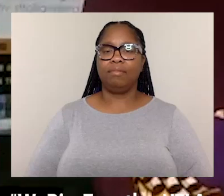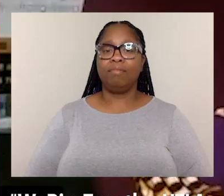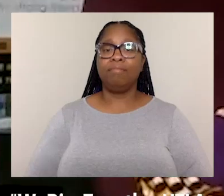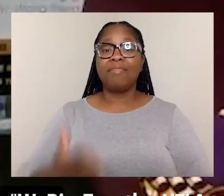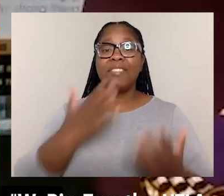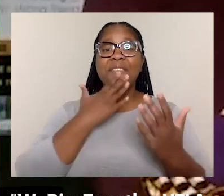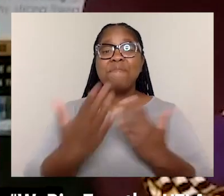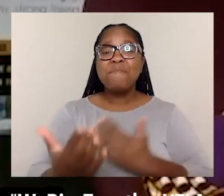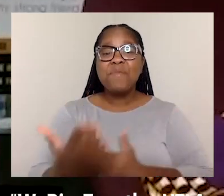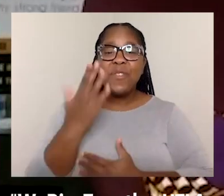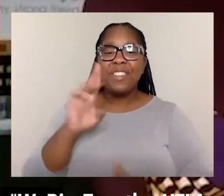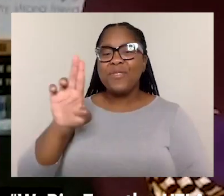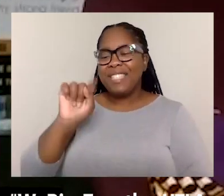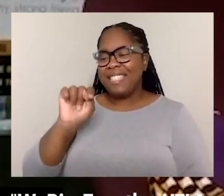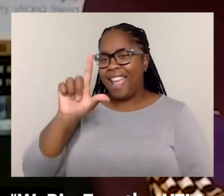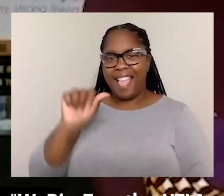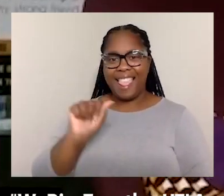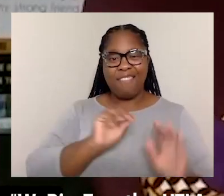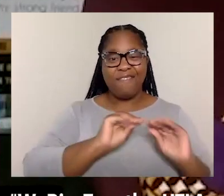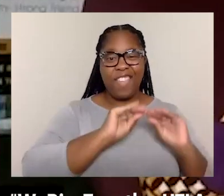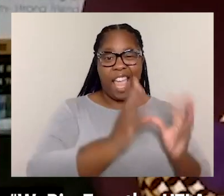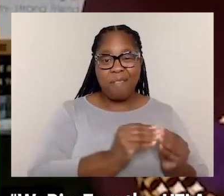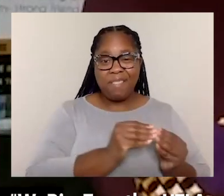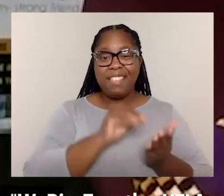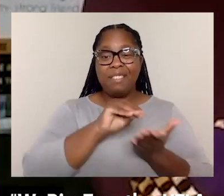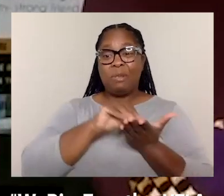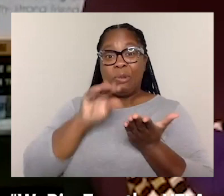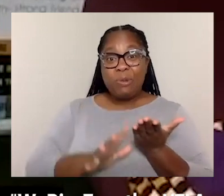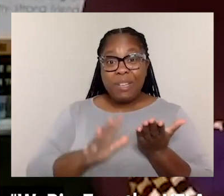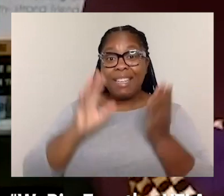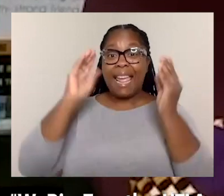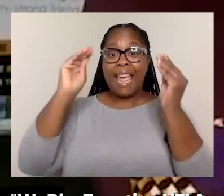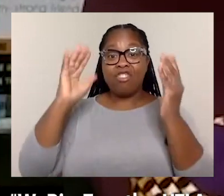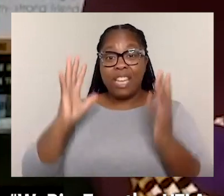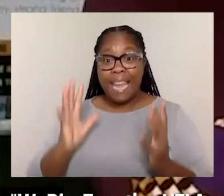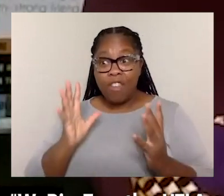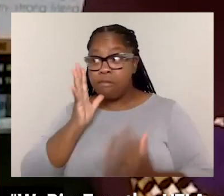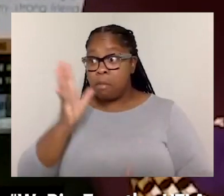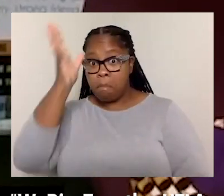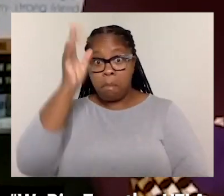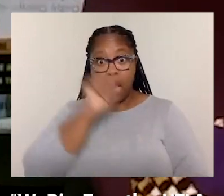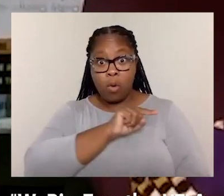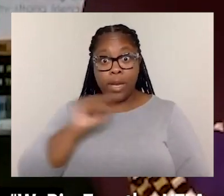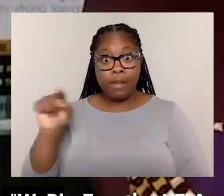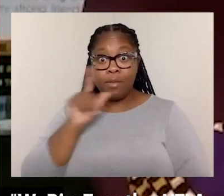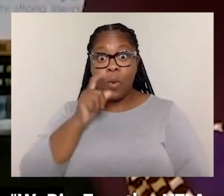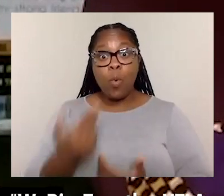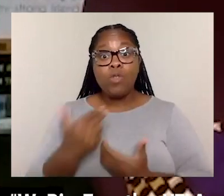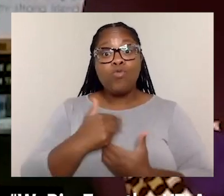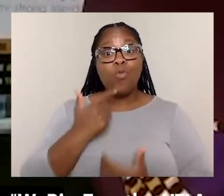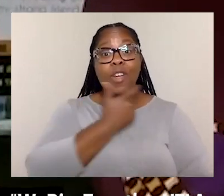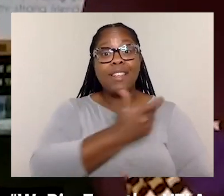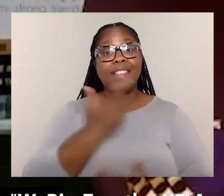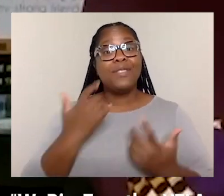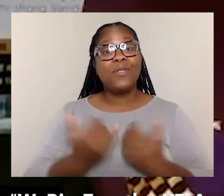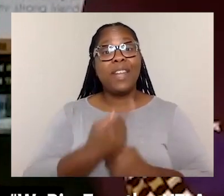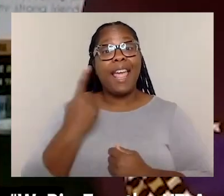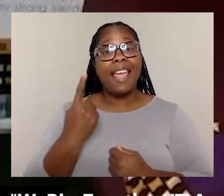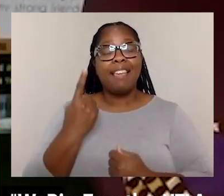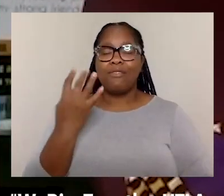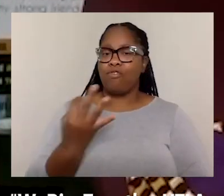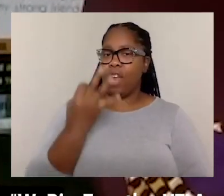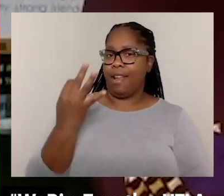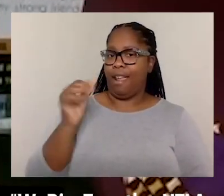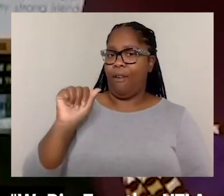Good morning, UTLA family, students, educators, and parents who are joining us today,